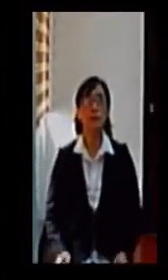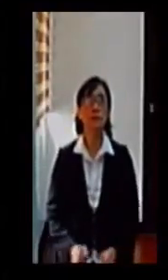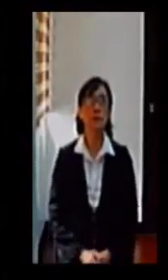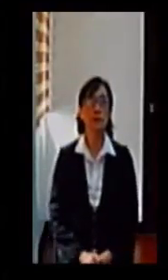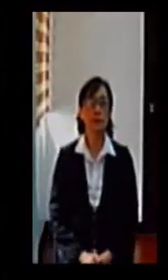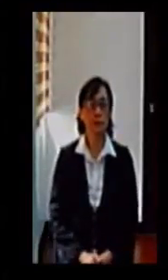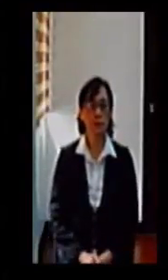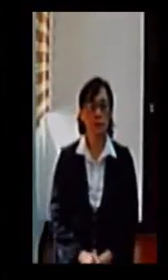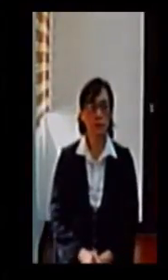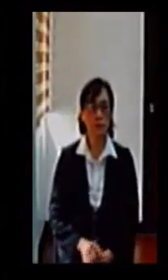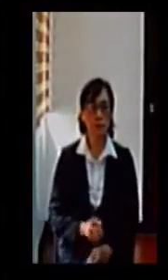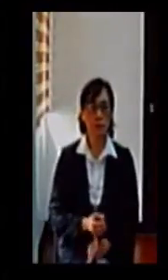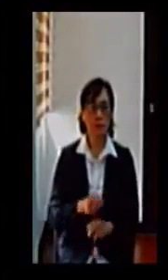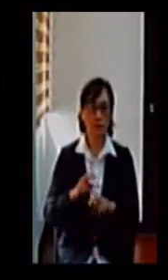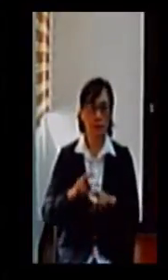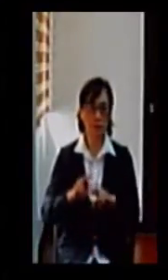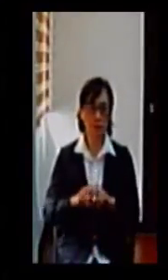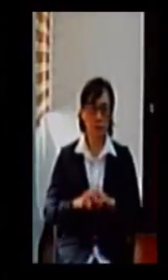Everyone may now be seated.